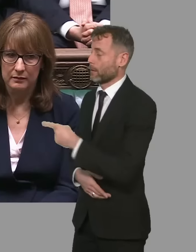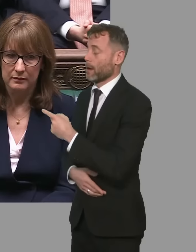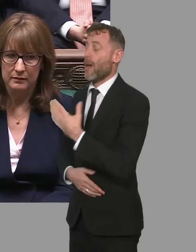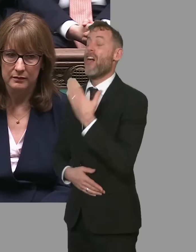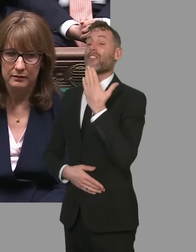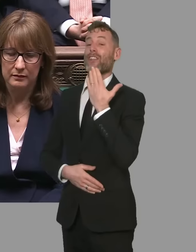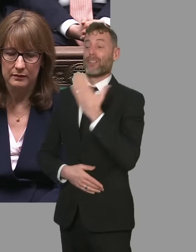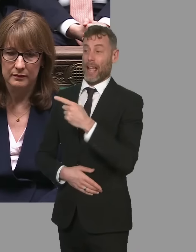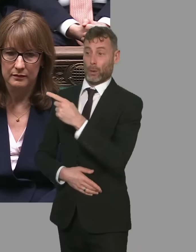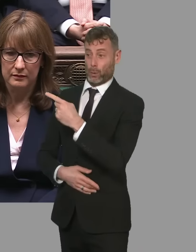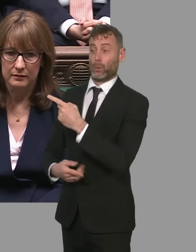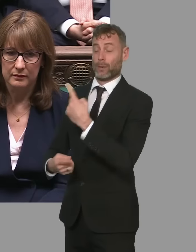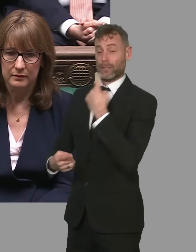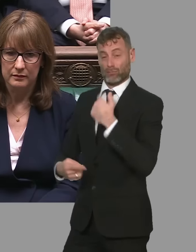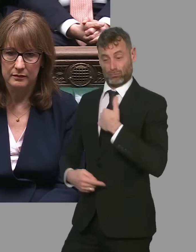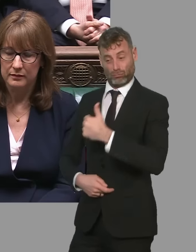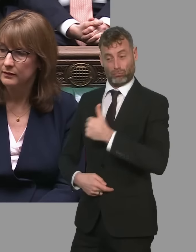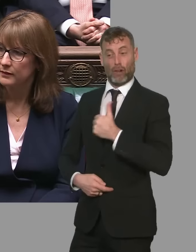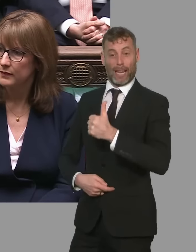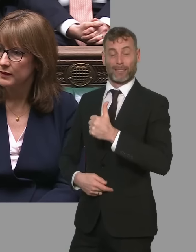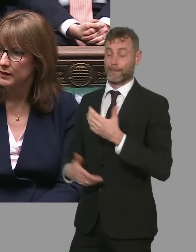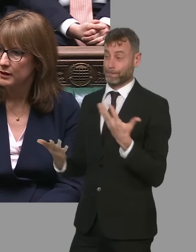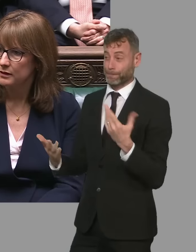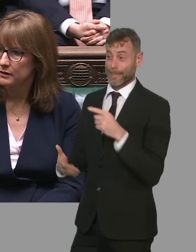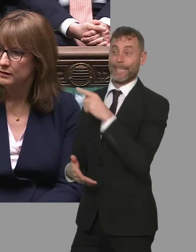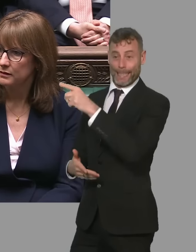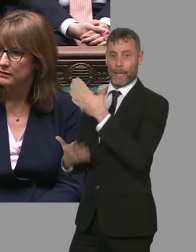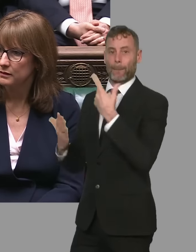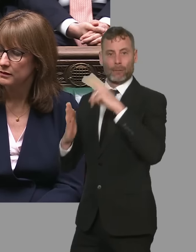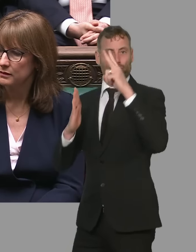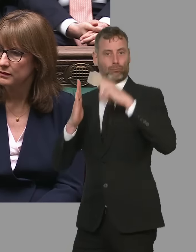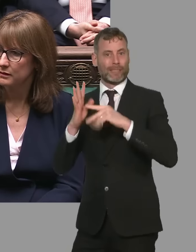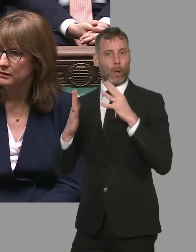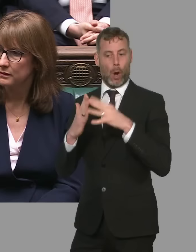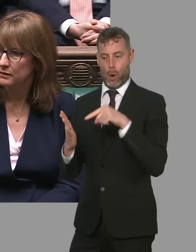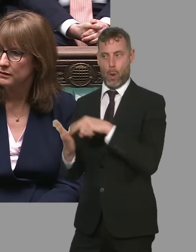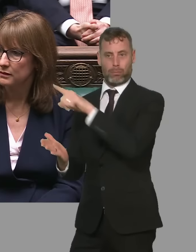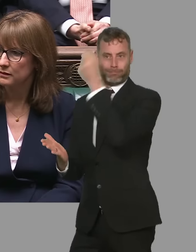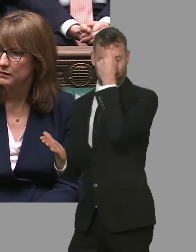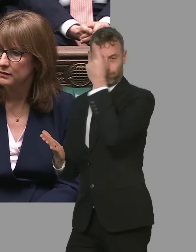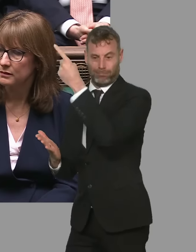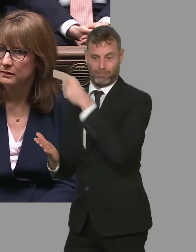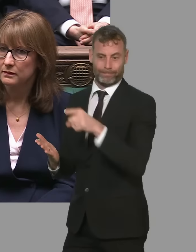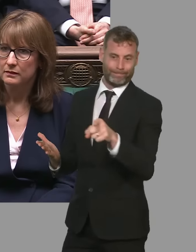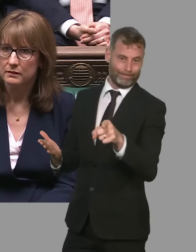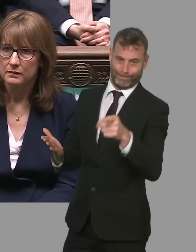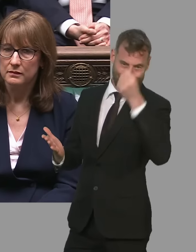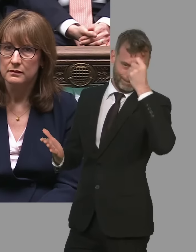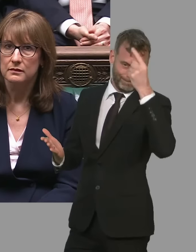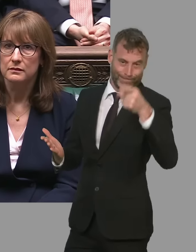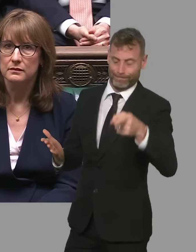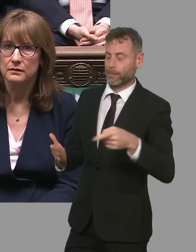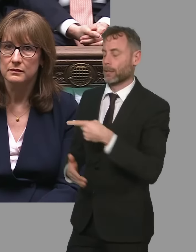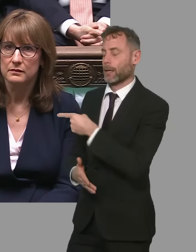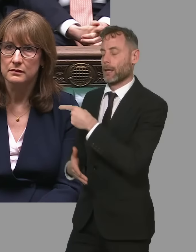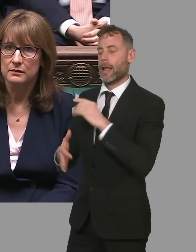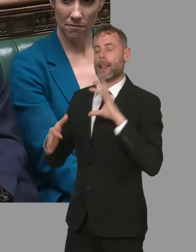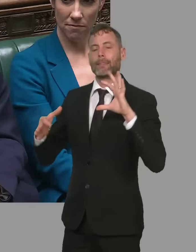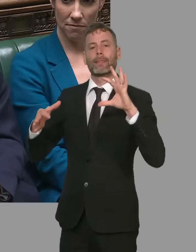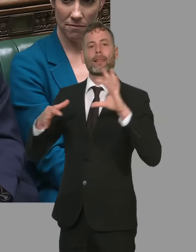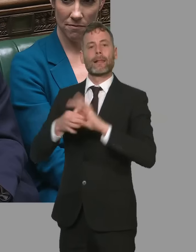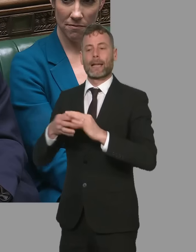But, Mr. Speaker, in relation to the traders, we've seen the activity there. What I can say is